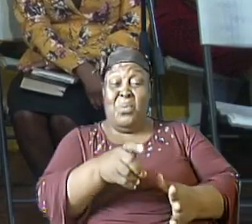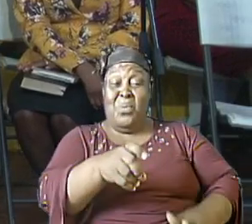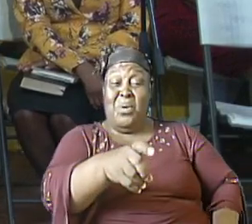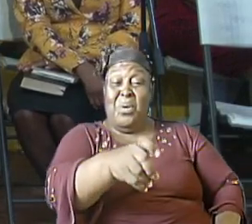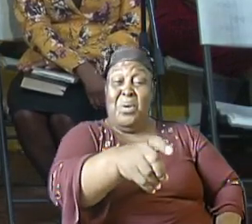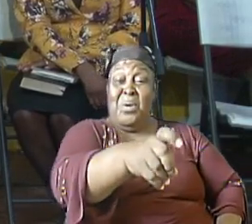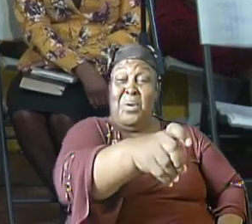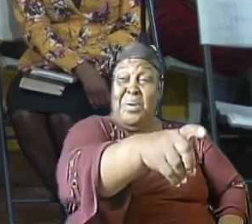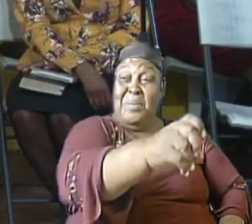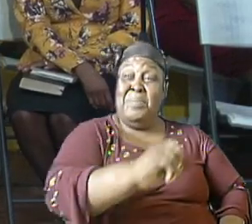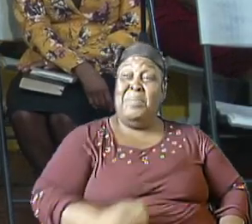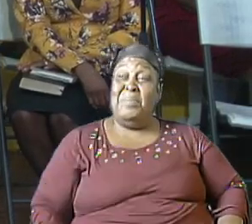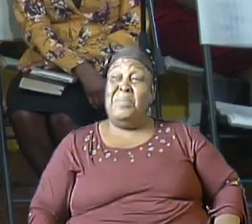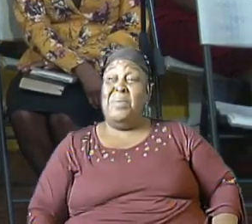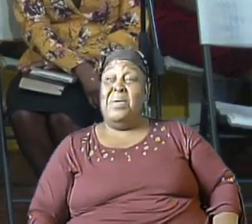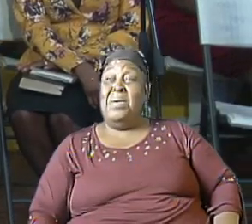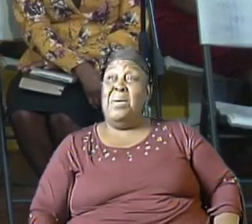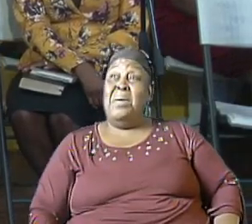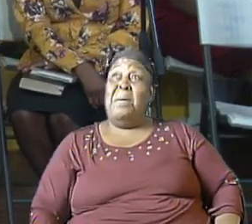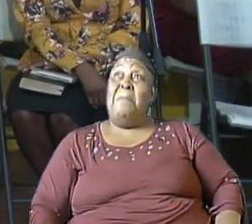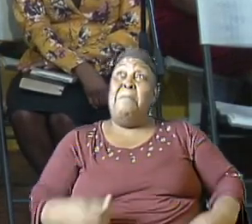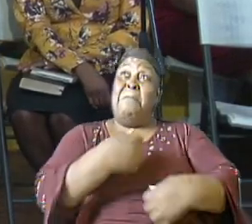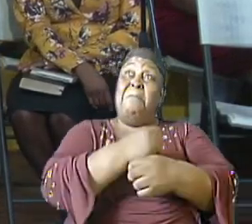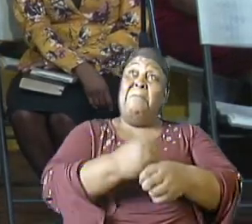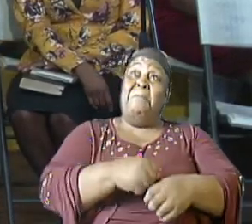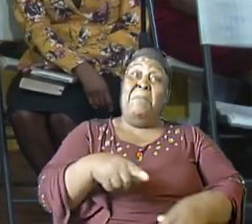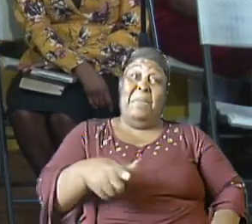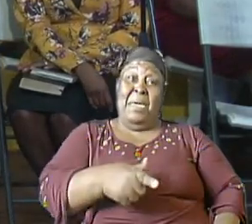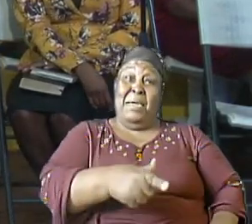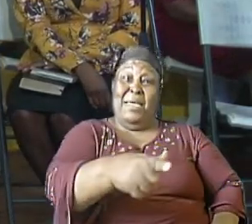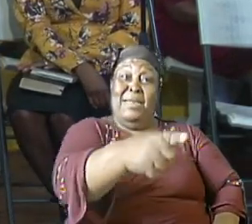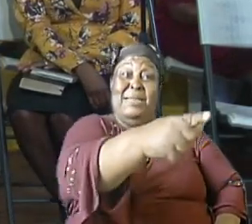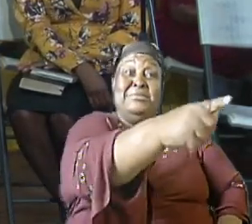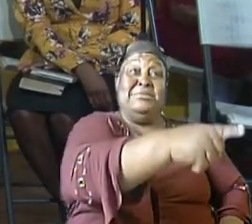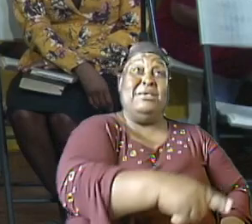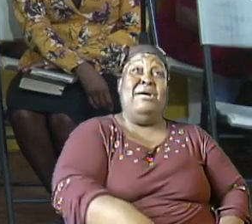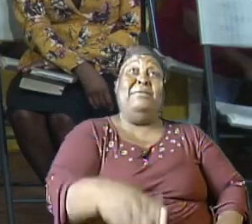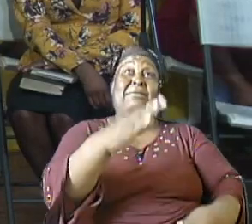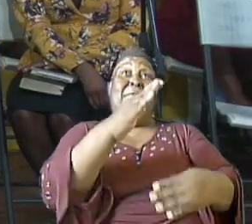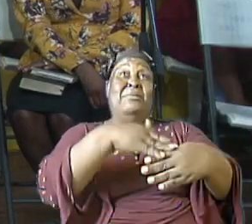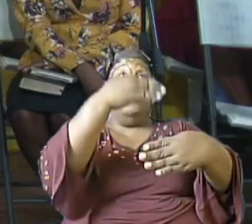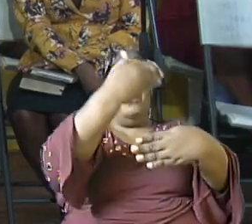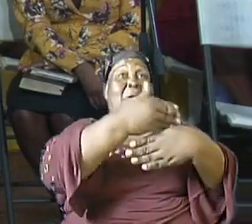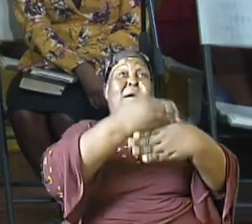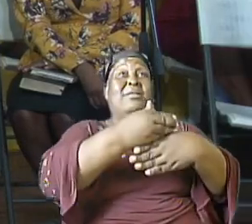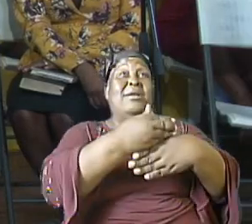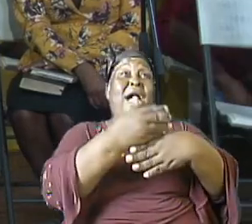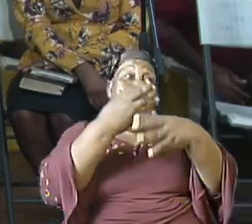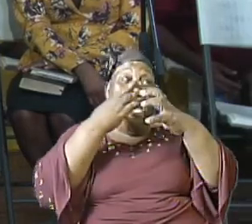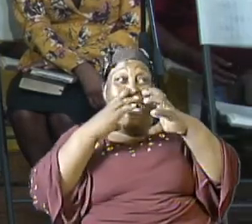Make a lizard just appear on the wall. Screaming, screaming, screaming, screaming, screaming.